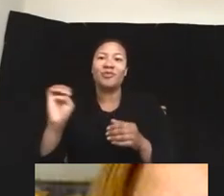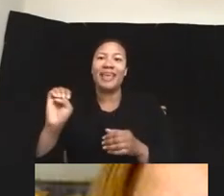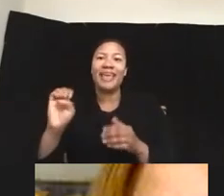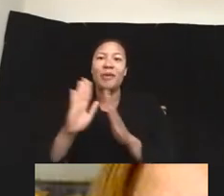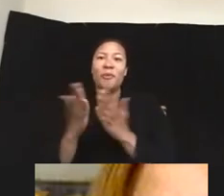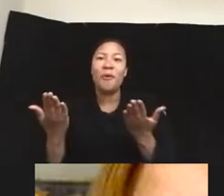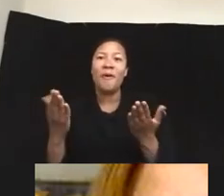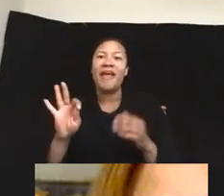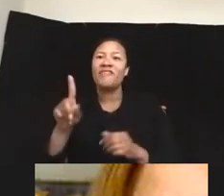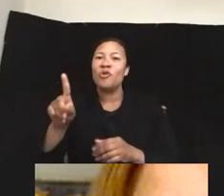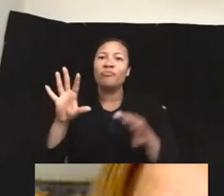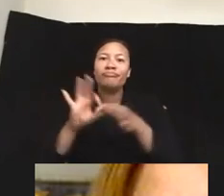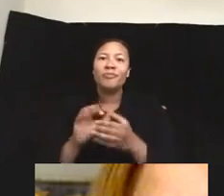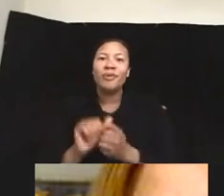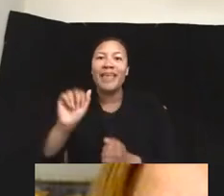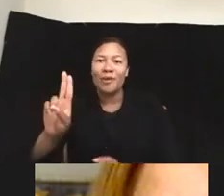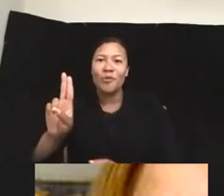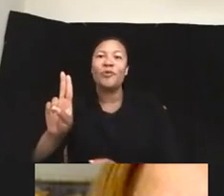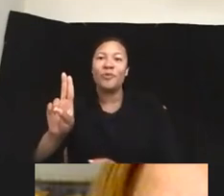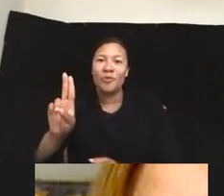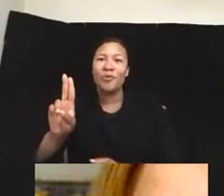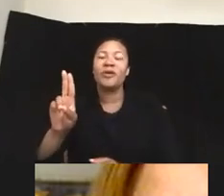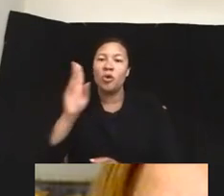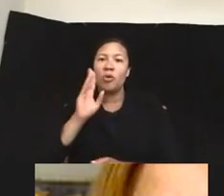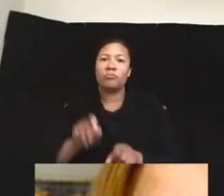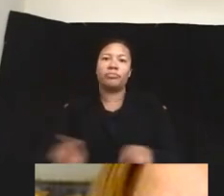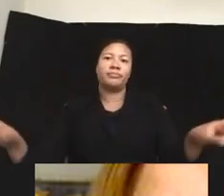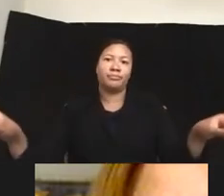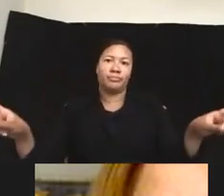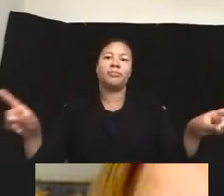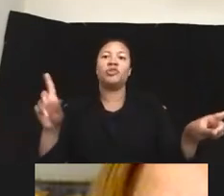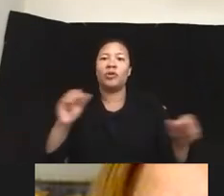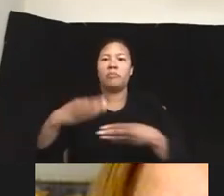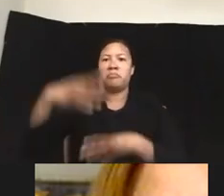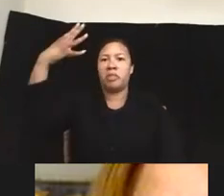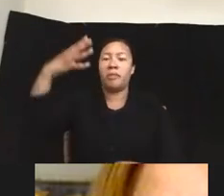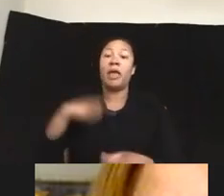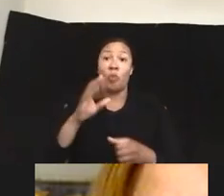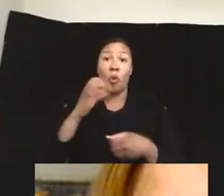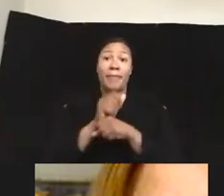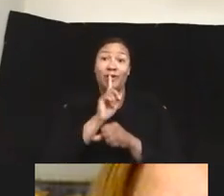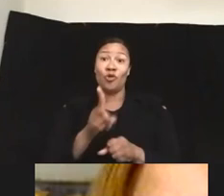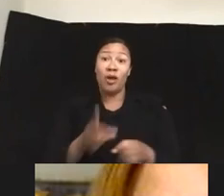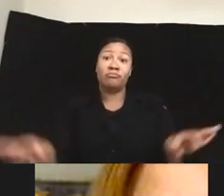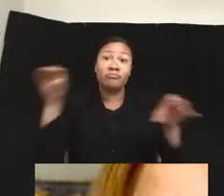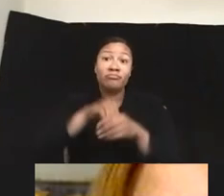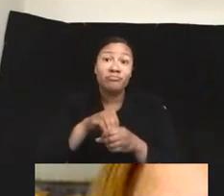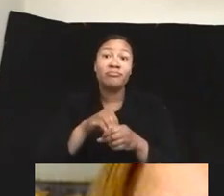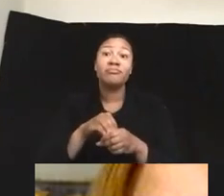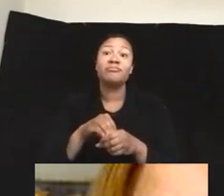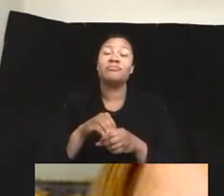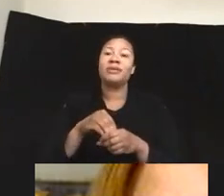with AU, and we'll do our part to keep making sure this gets into the hands, to the minds, and the conversations far and wide. And the recording for the